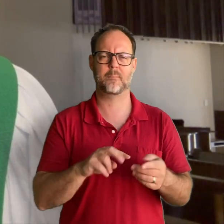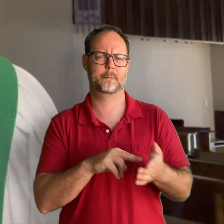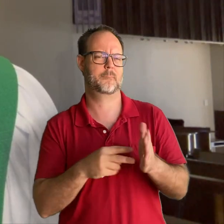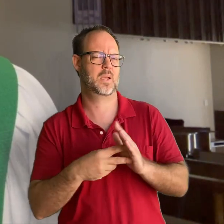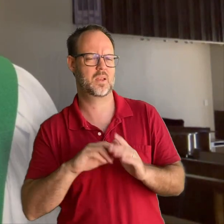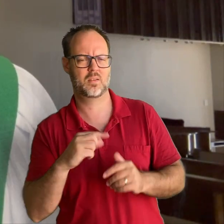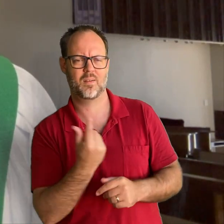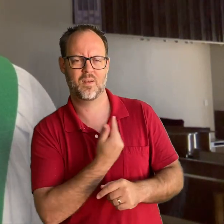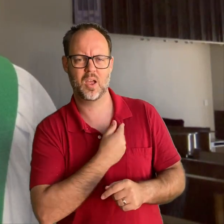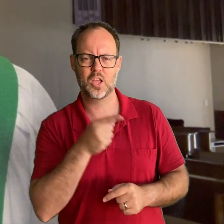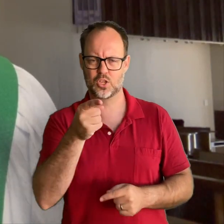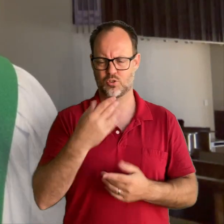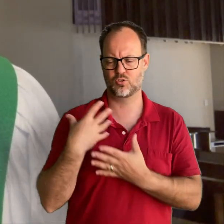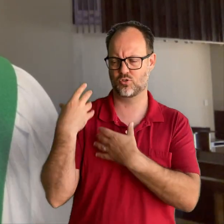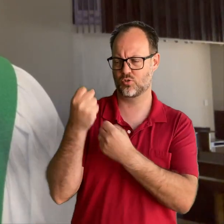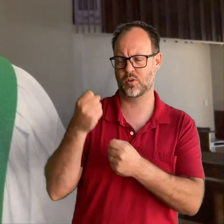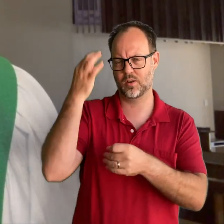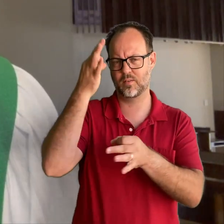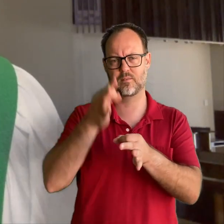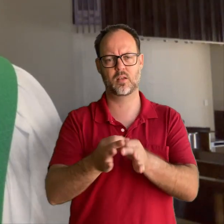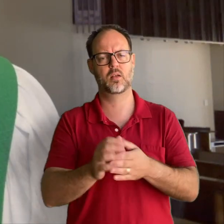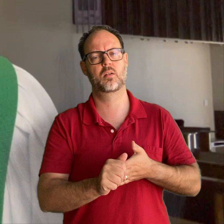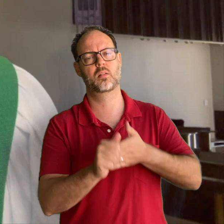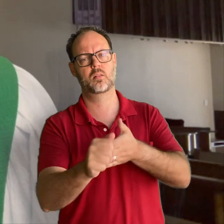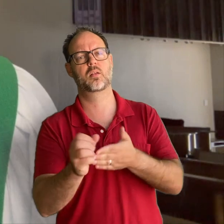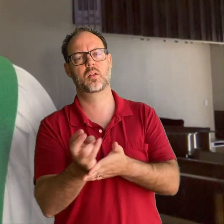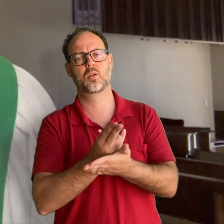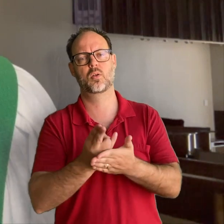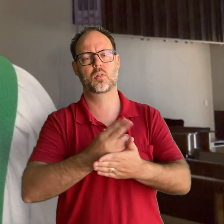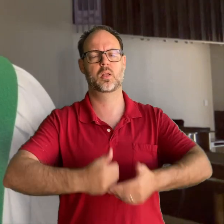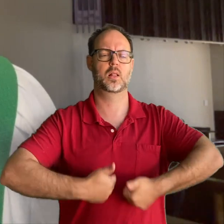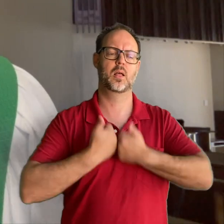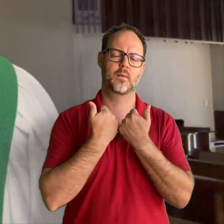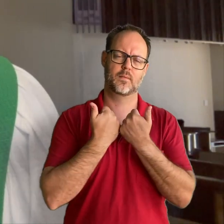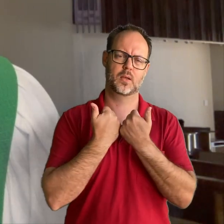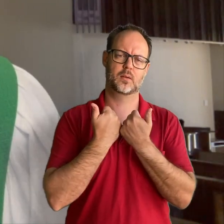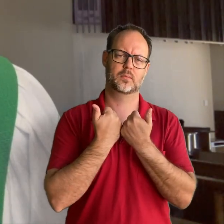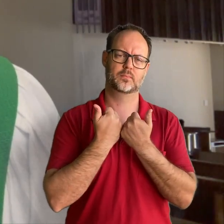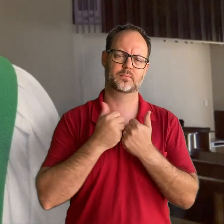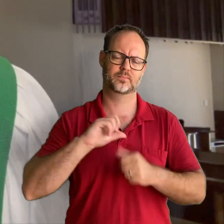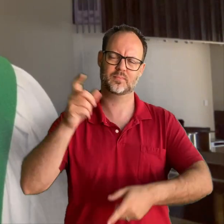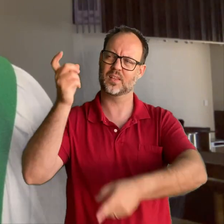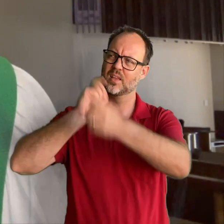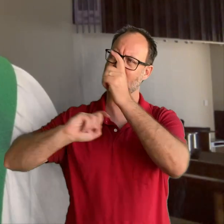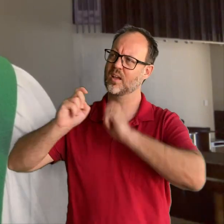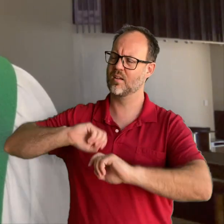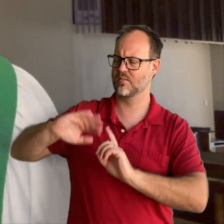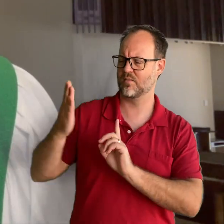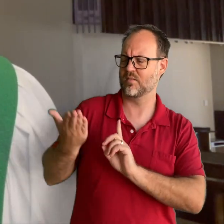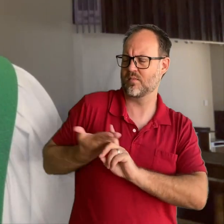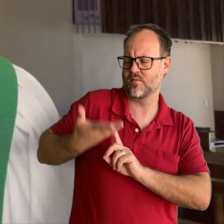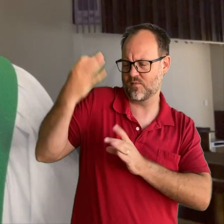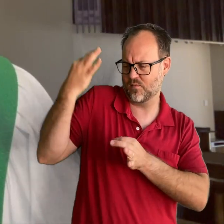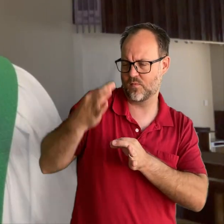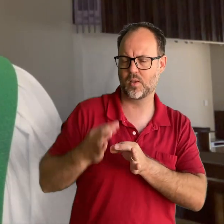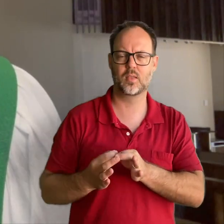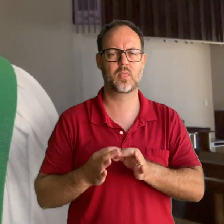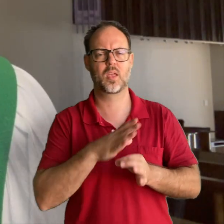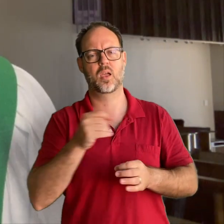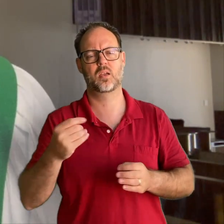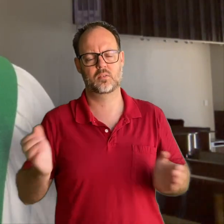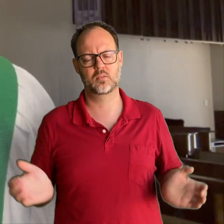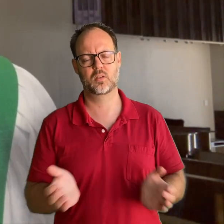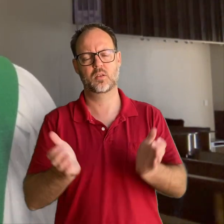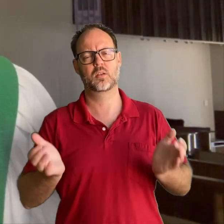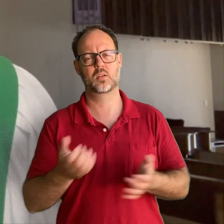grace, you strengthen our faith and lead us in holy living. Grant us deep conviction of faith,